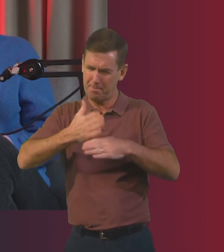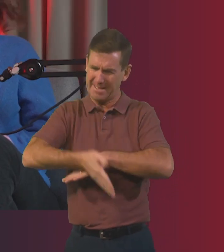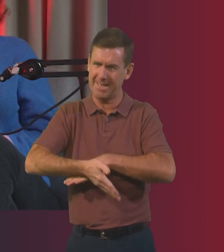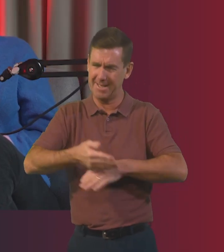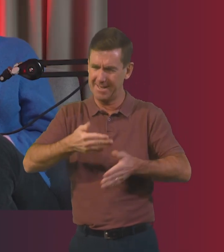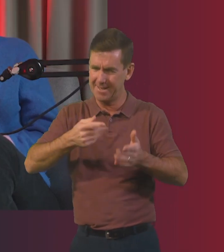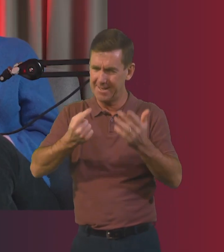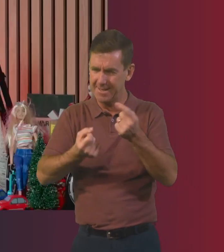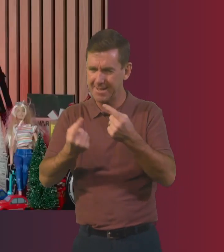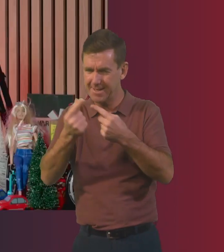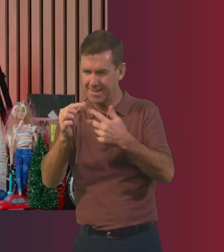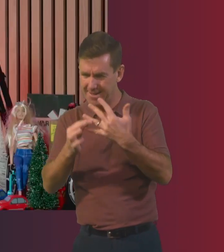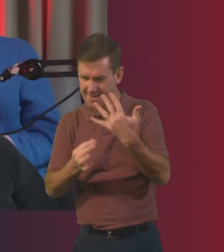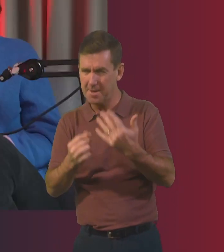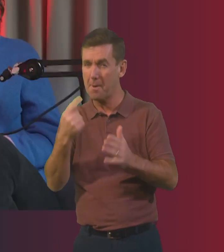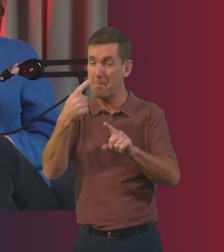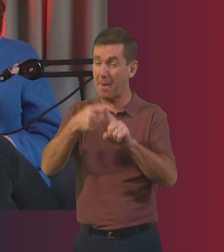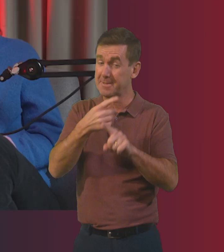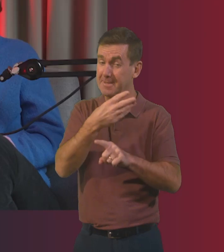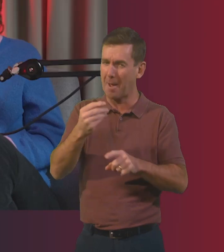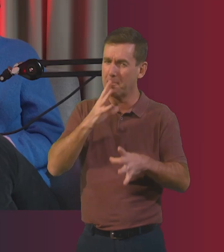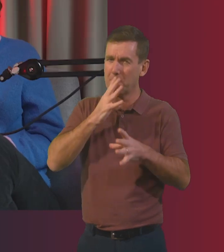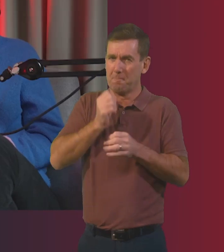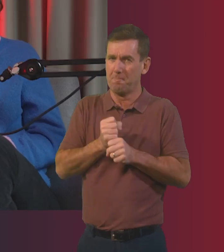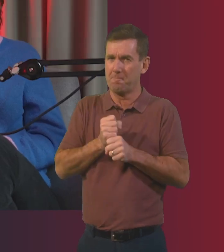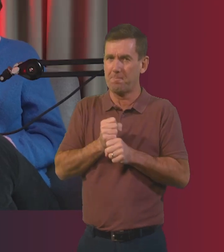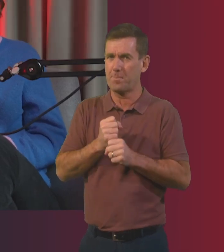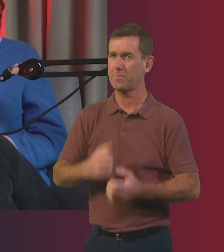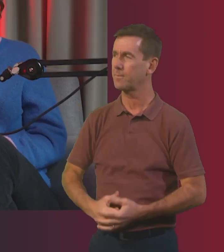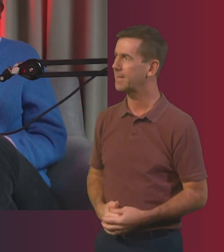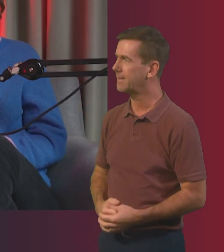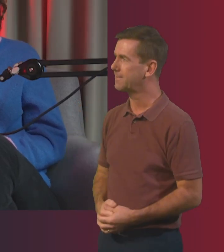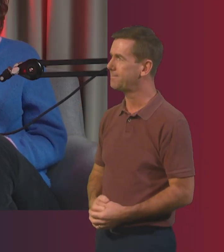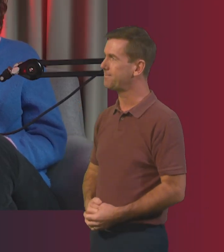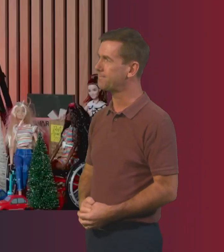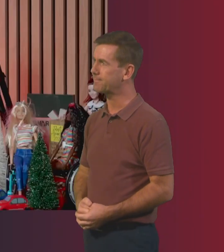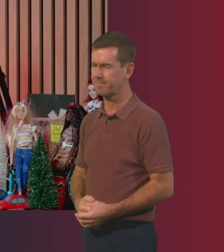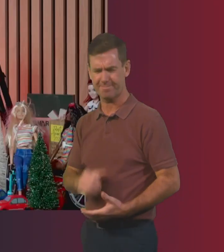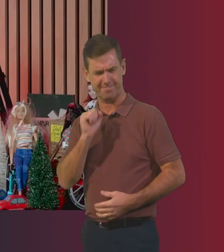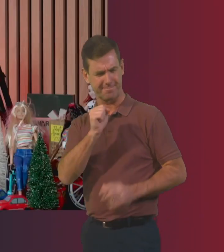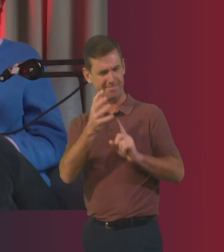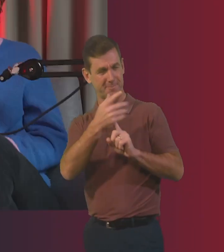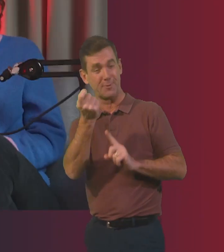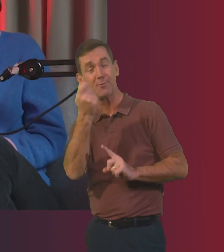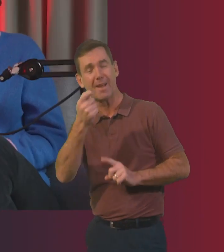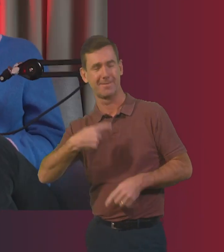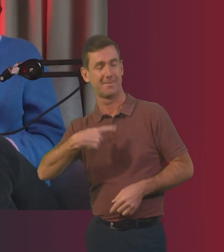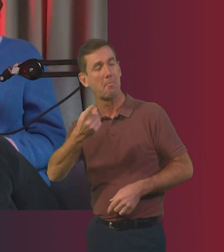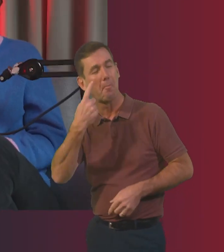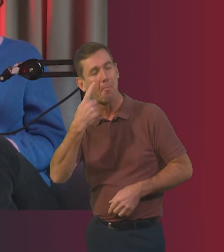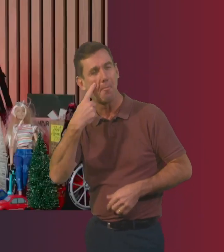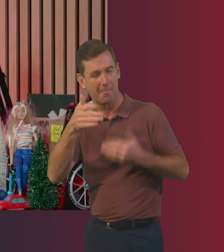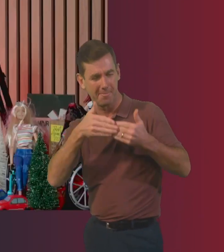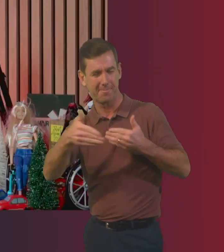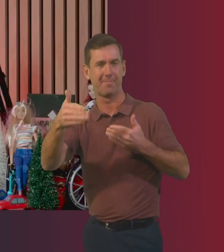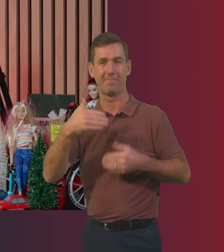I think it's probably stuff you can't tell us. Yeah. So, yes. I'm sure it'll be a very successful. Yeah, just say, watch this space. Watch this